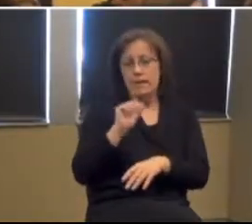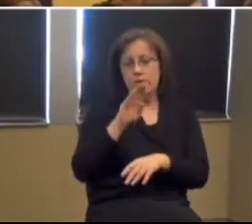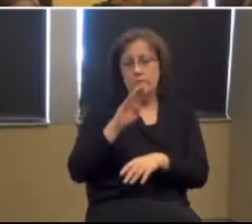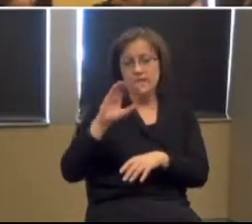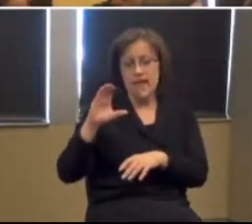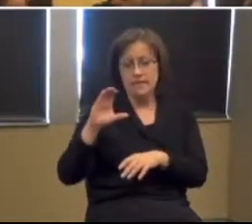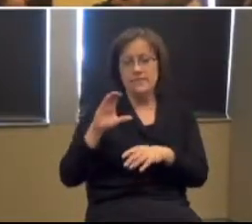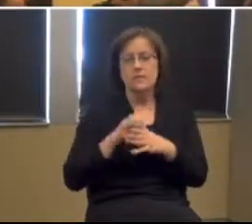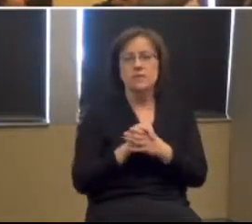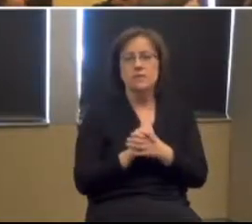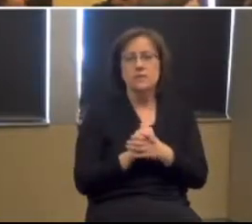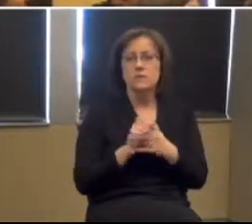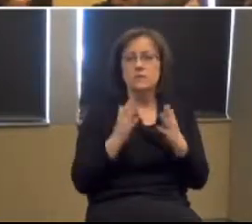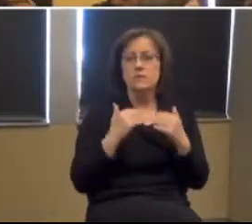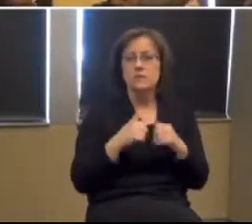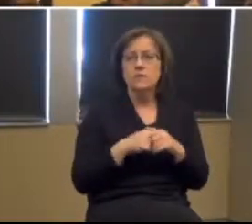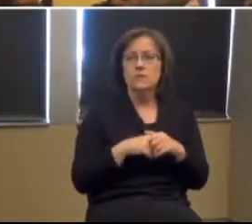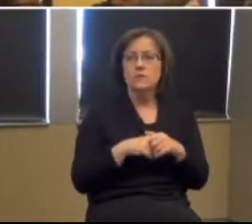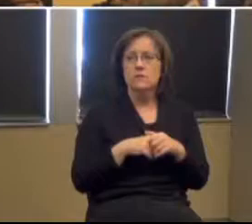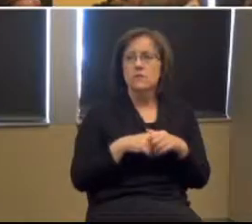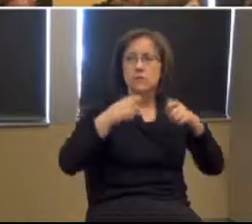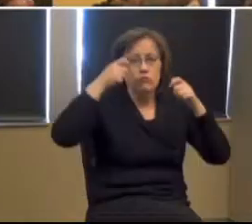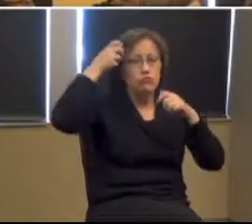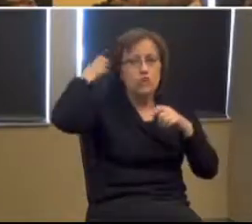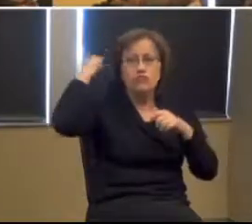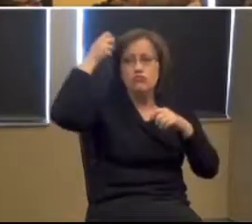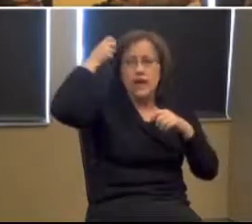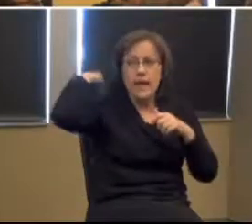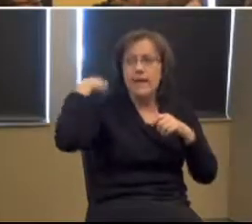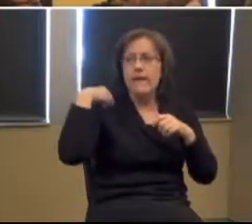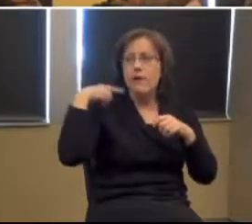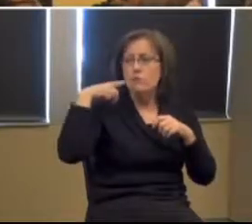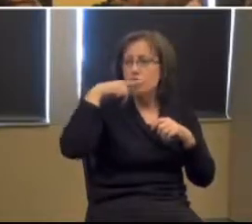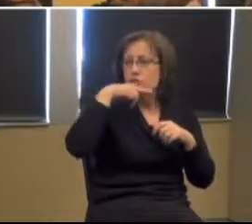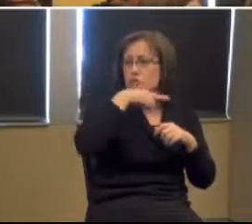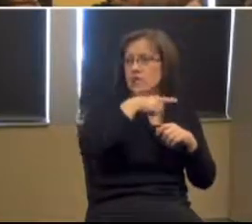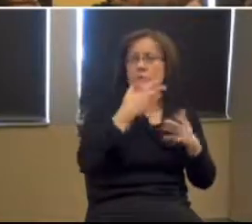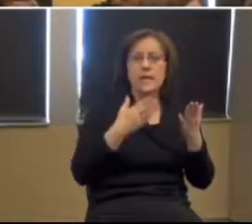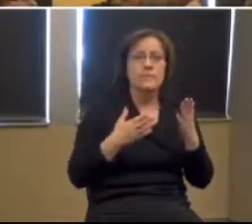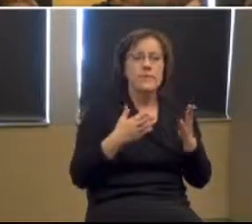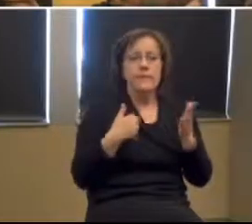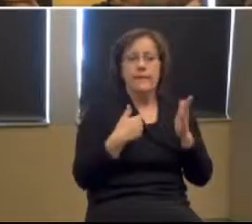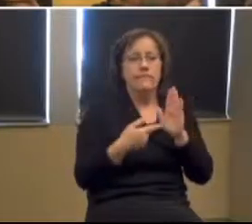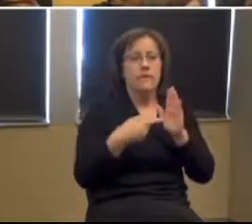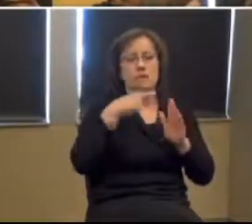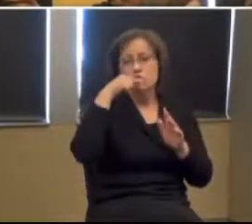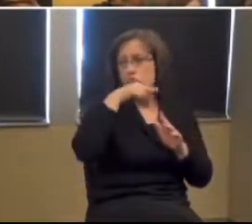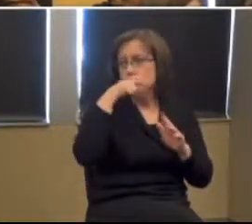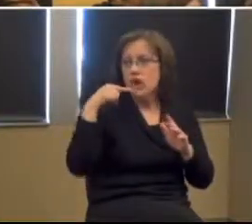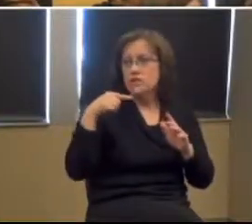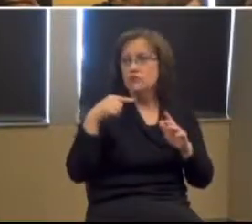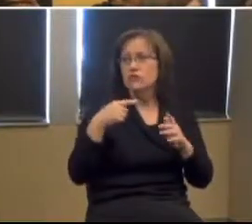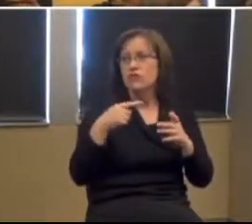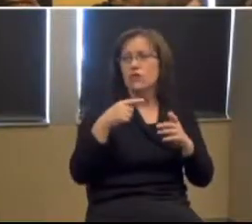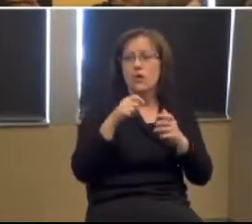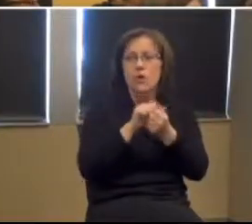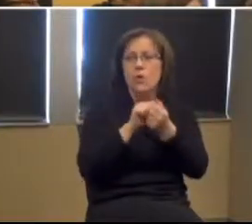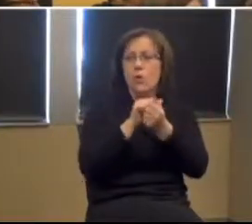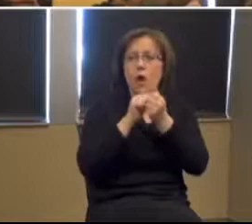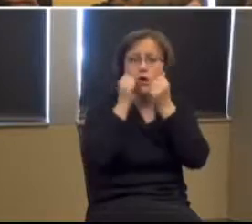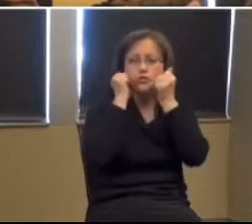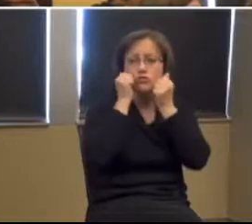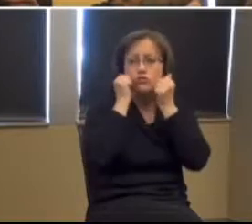Hygiene Can all brush your hair. There might even be a toothbrush, wash rag.